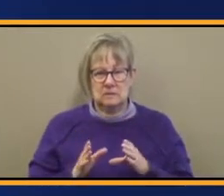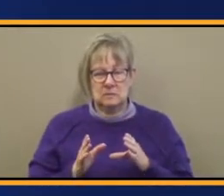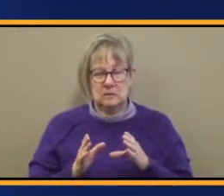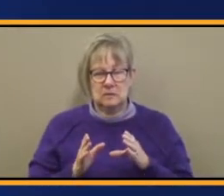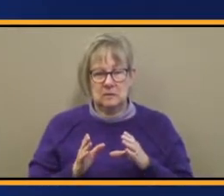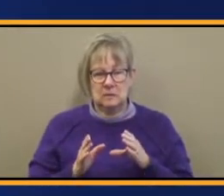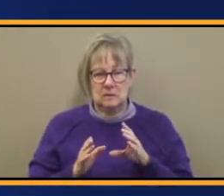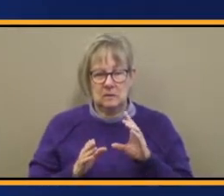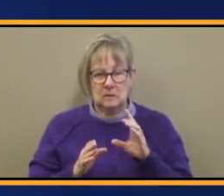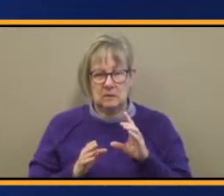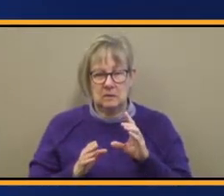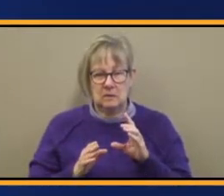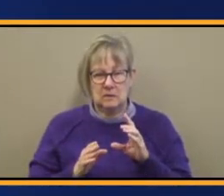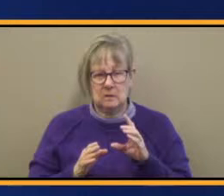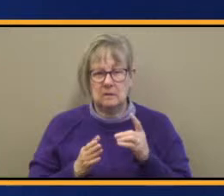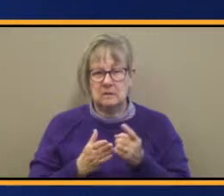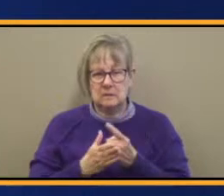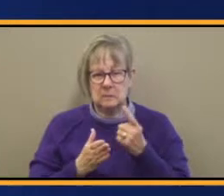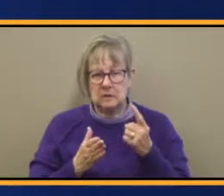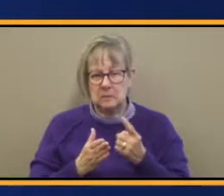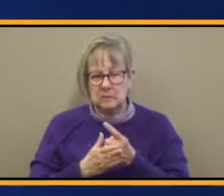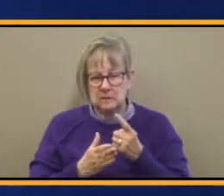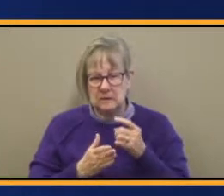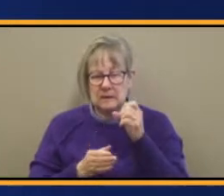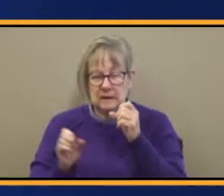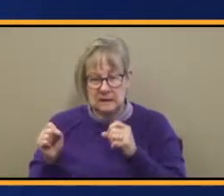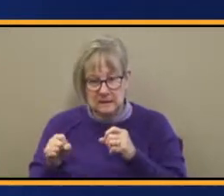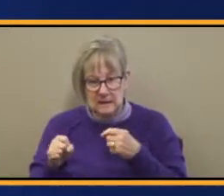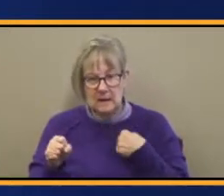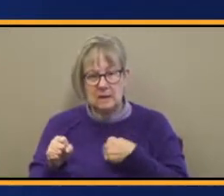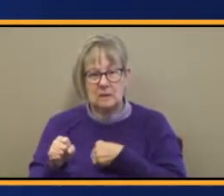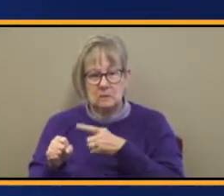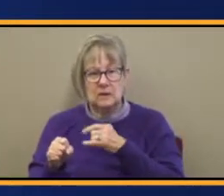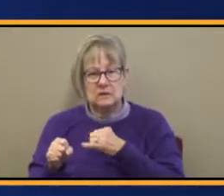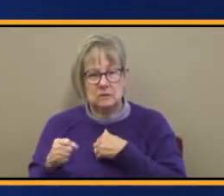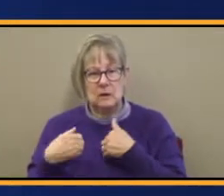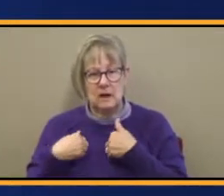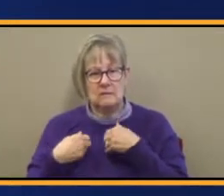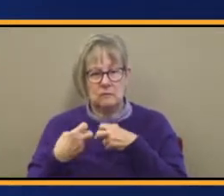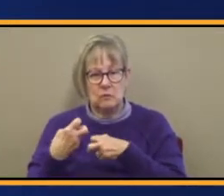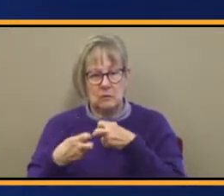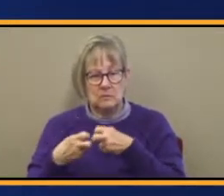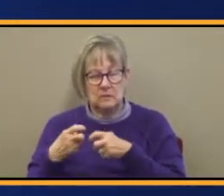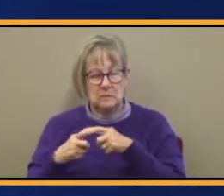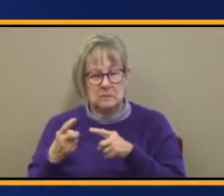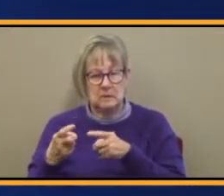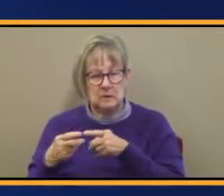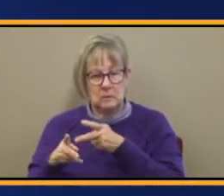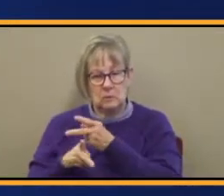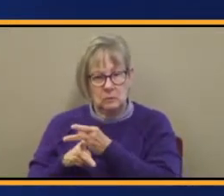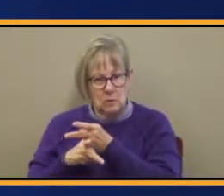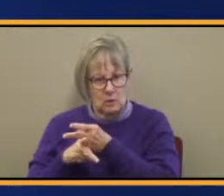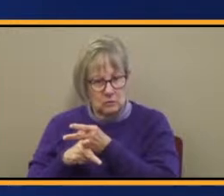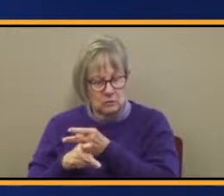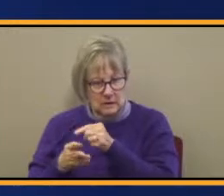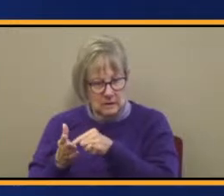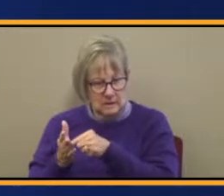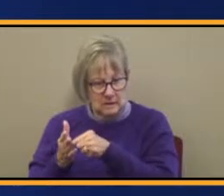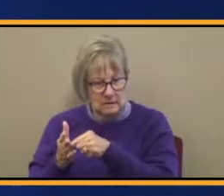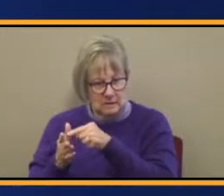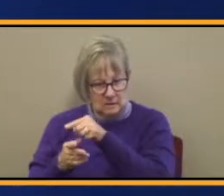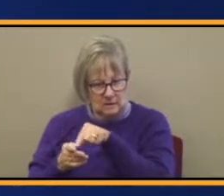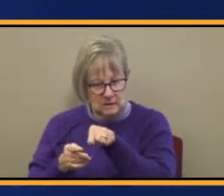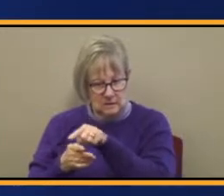billing window that we had. Sometimes, yes, we do have problems. However, we're monitoring these problems.